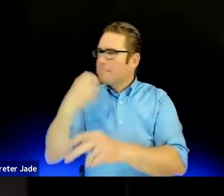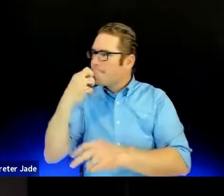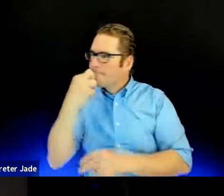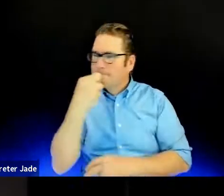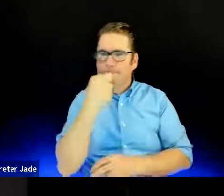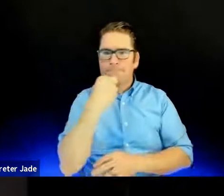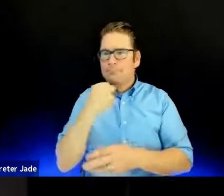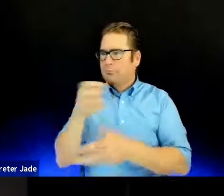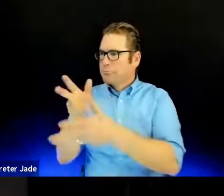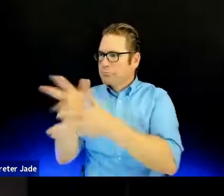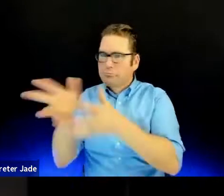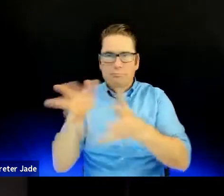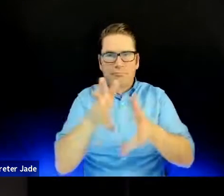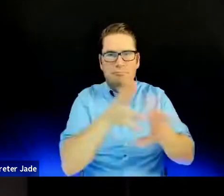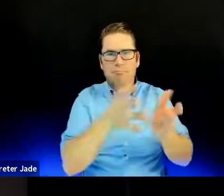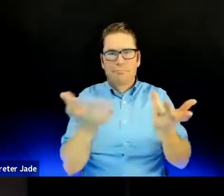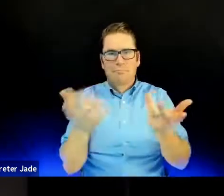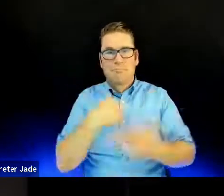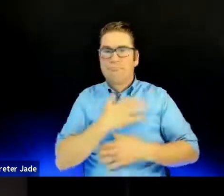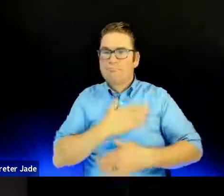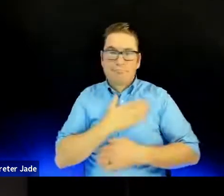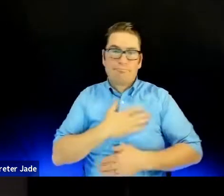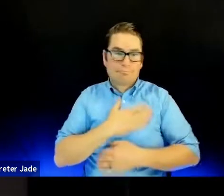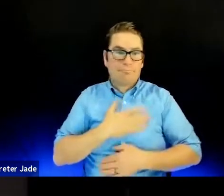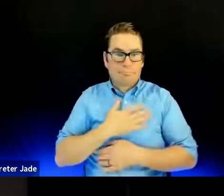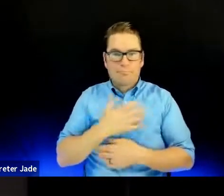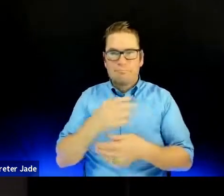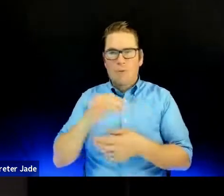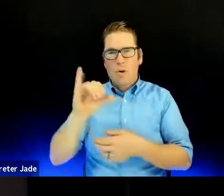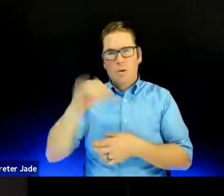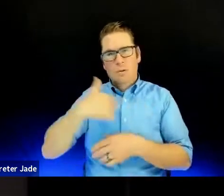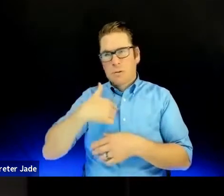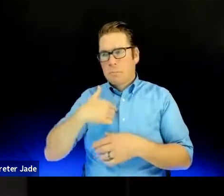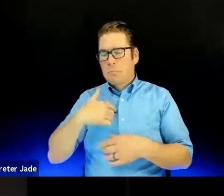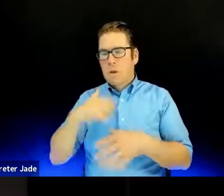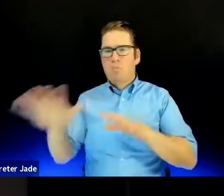It's something that I enjoy doing. You know, I always go give the extra mile or